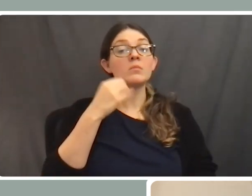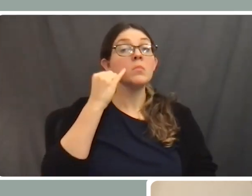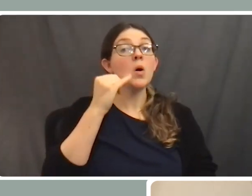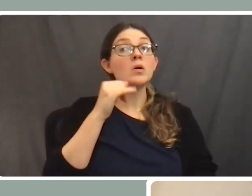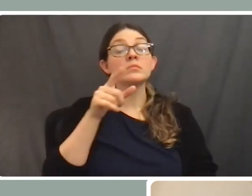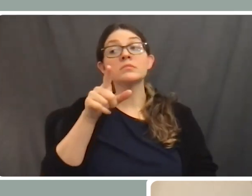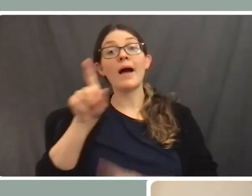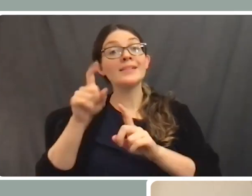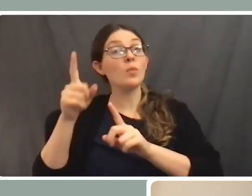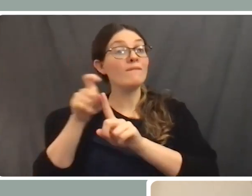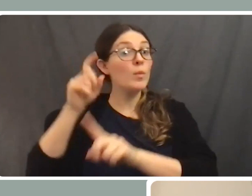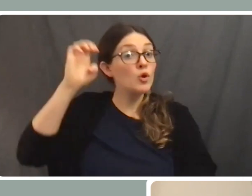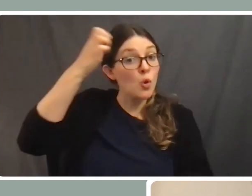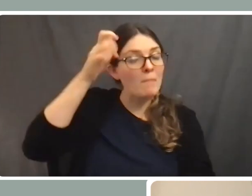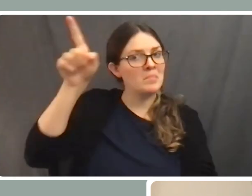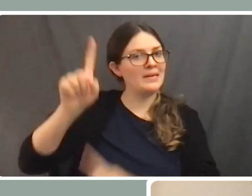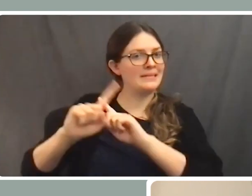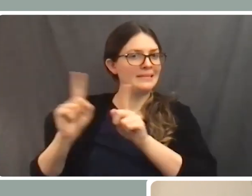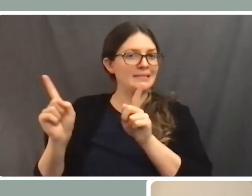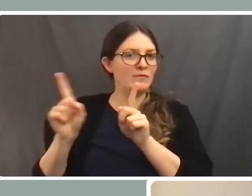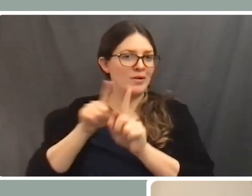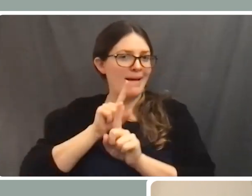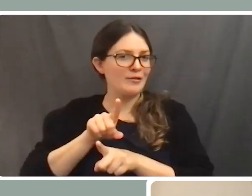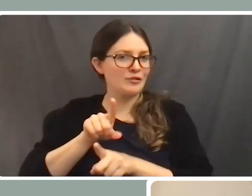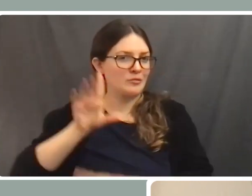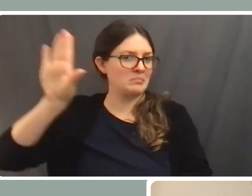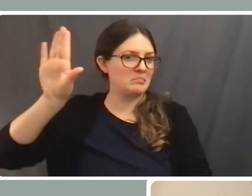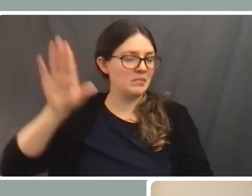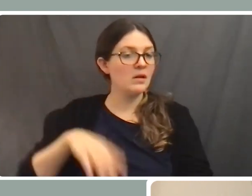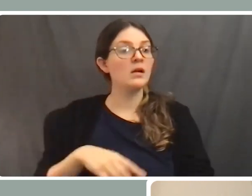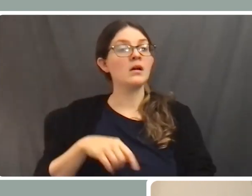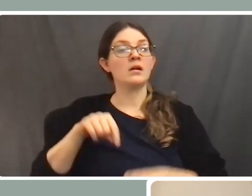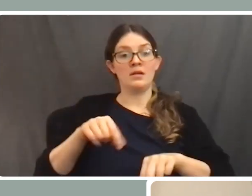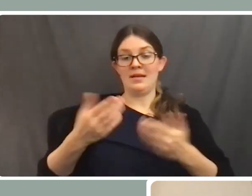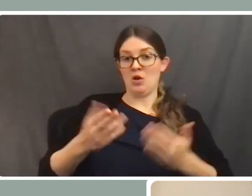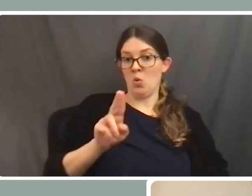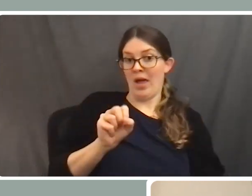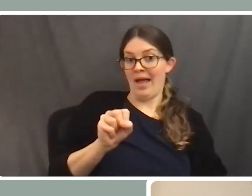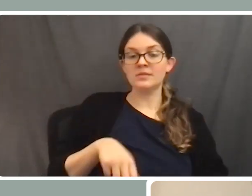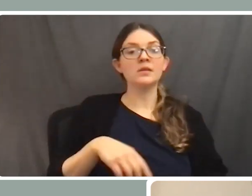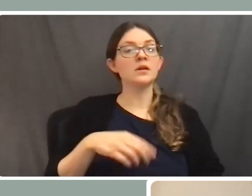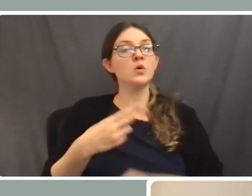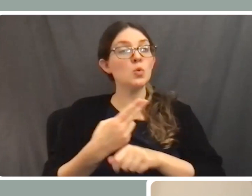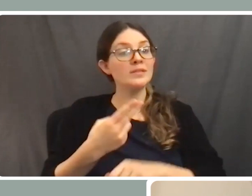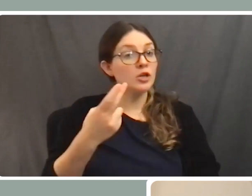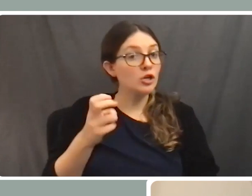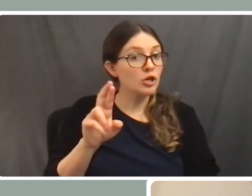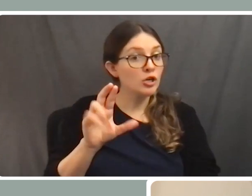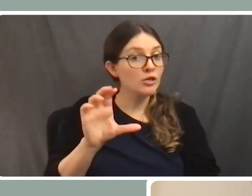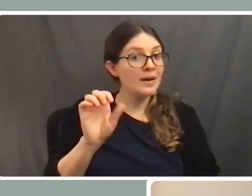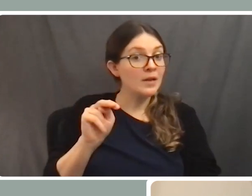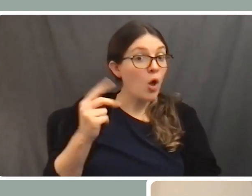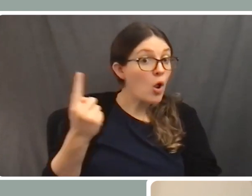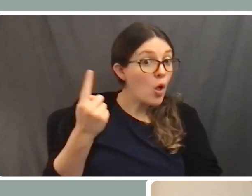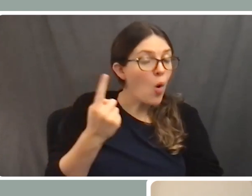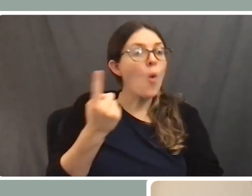Europe, but typically in the United States, the only time that we use Herceptin by itself is for a patient